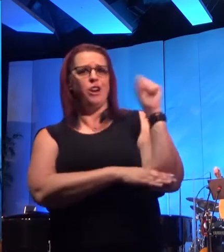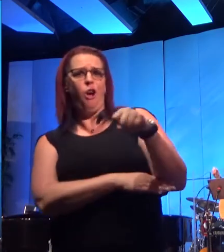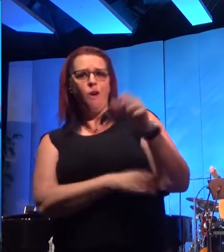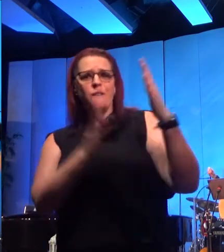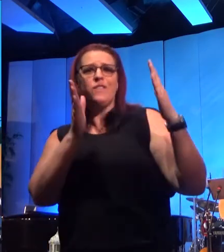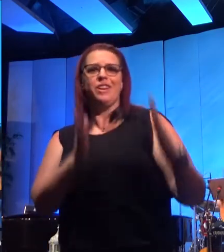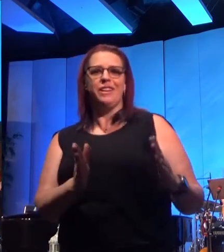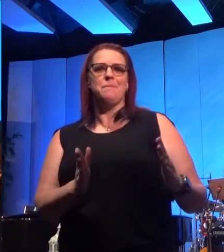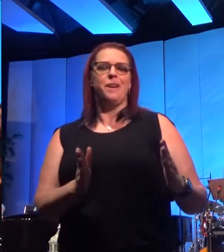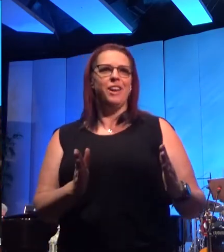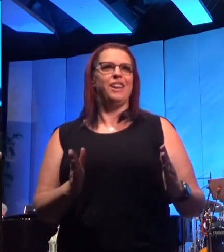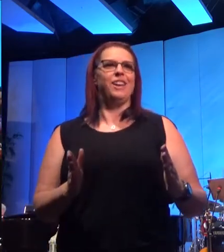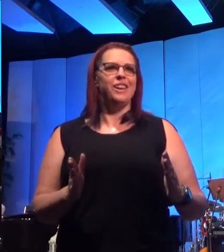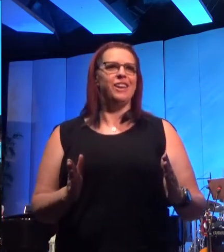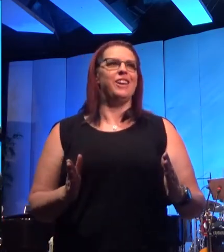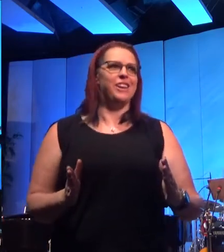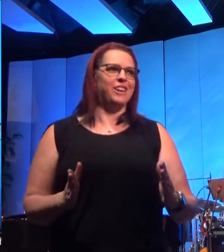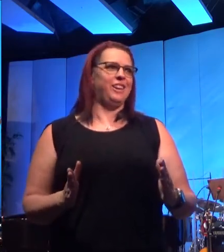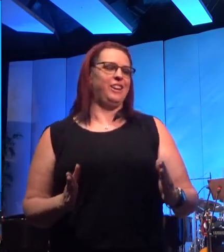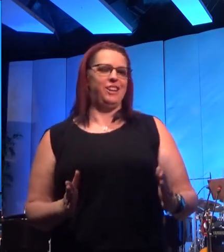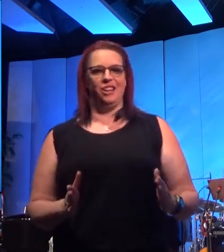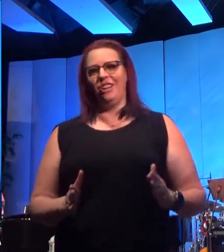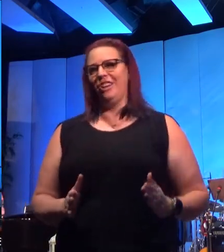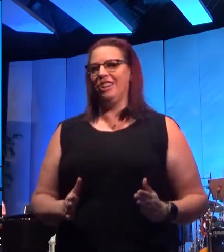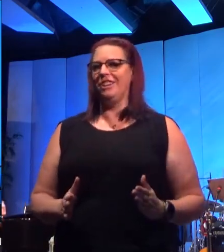You're an overcomer.